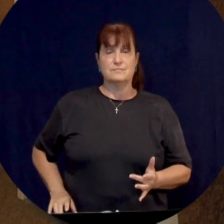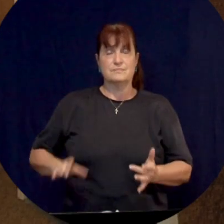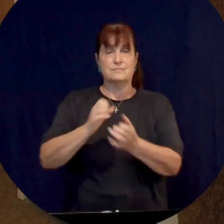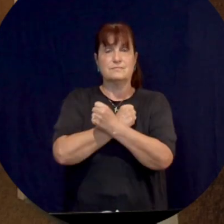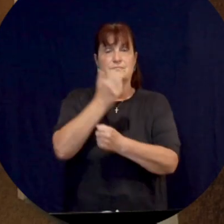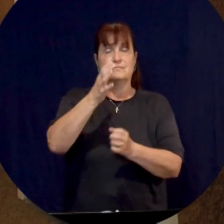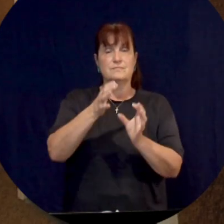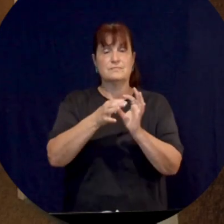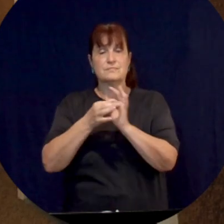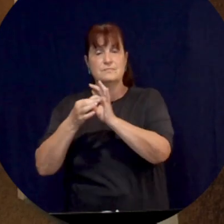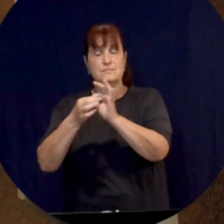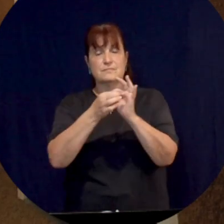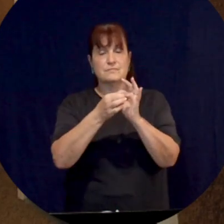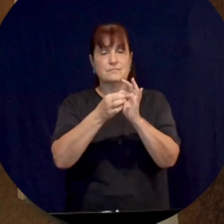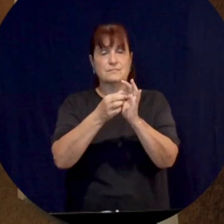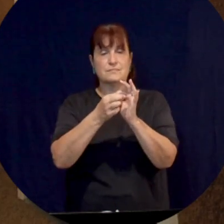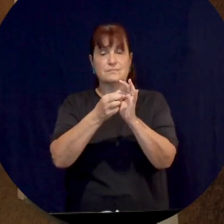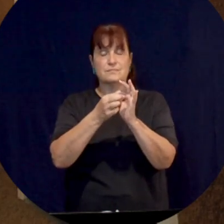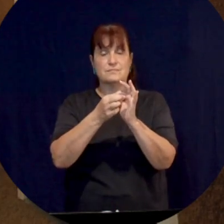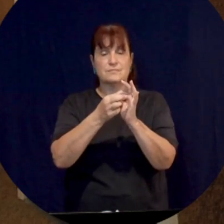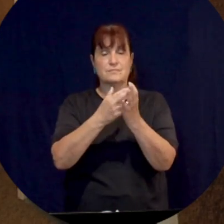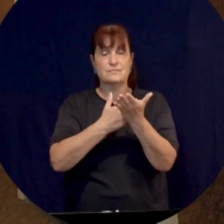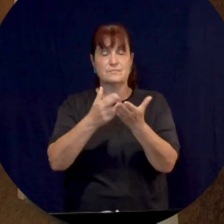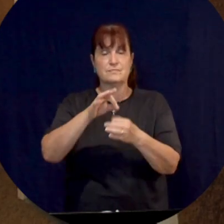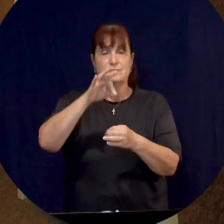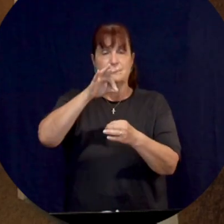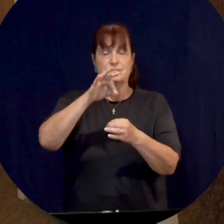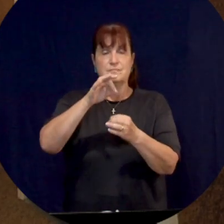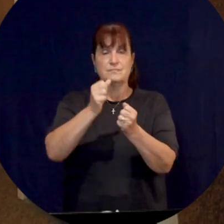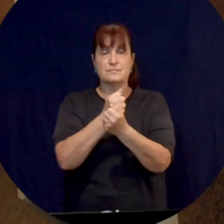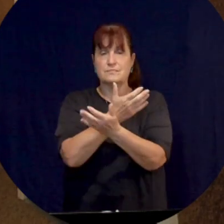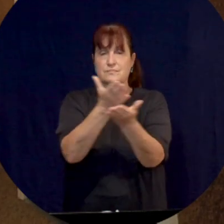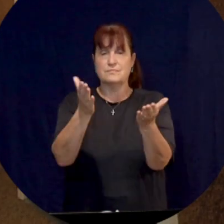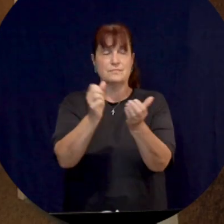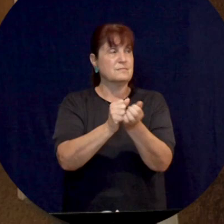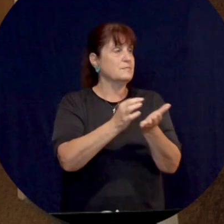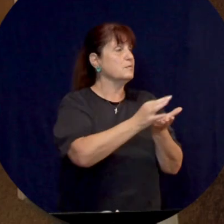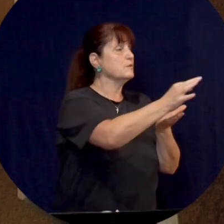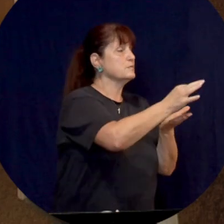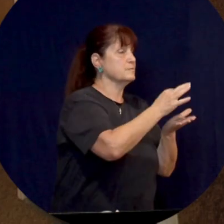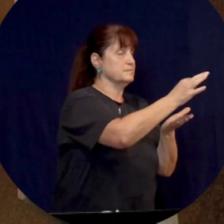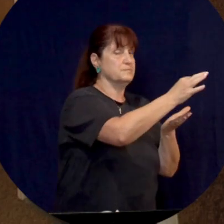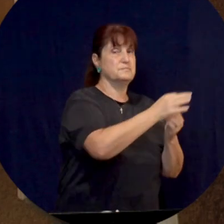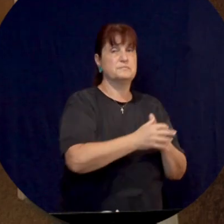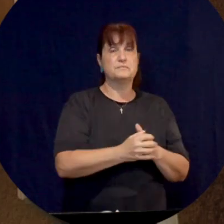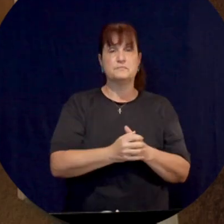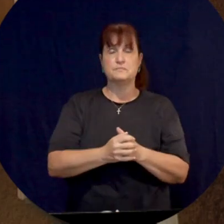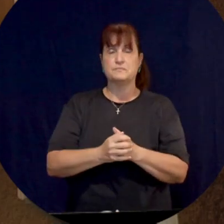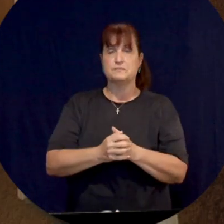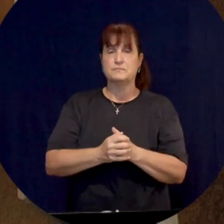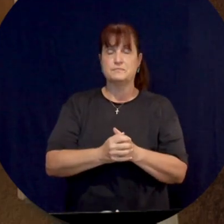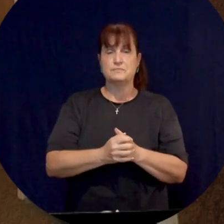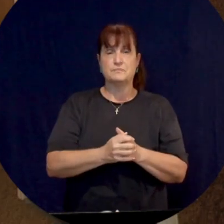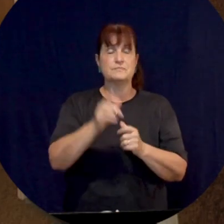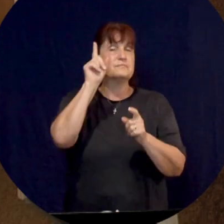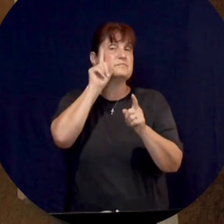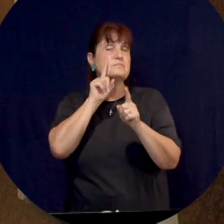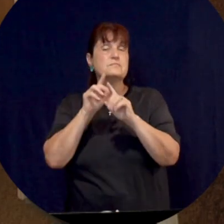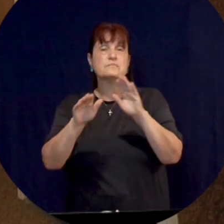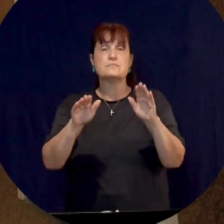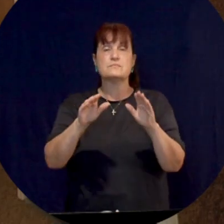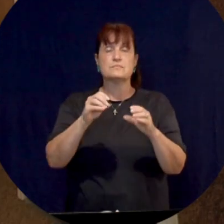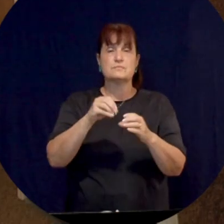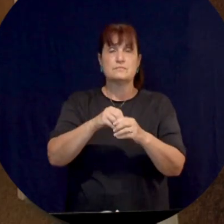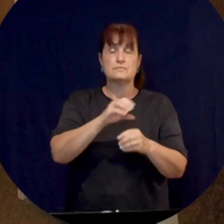and the love of God, and the fellowship of the Holy Spirit be with you all. And with your spirit. My dear sisters and brothers